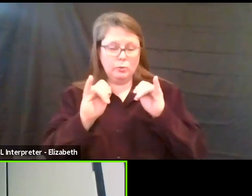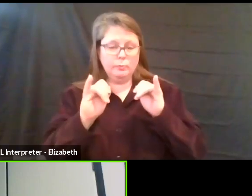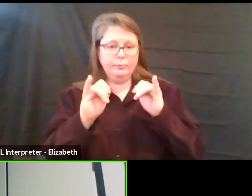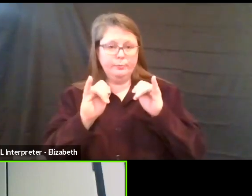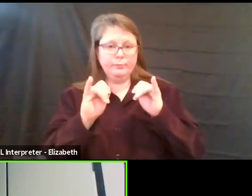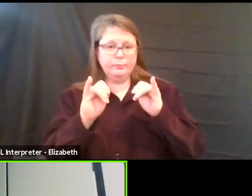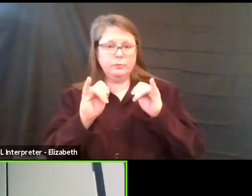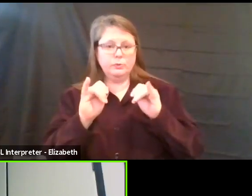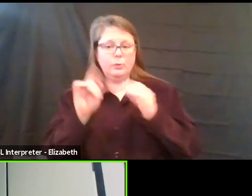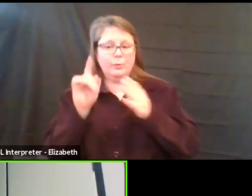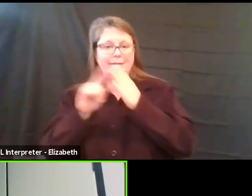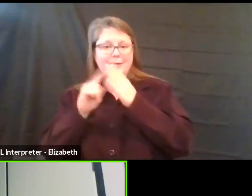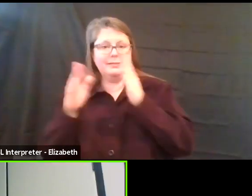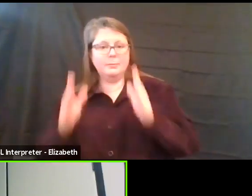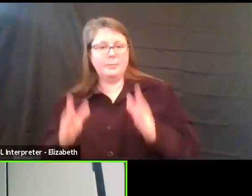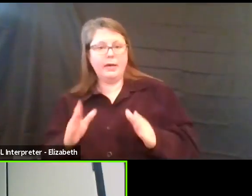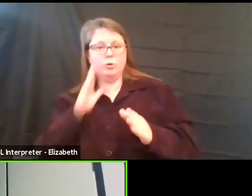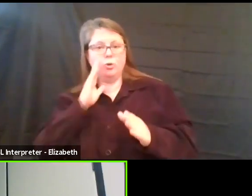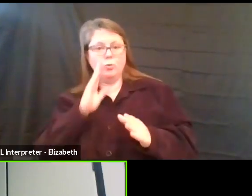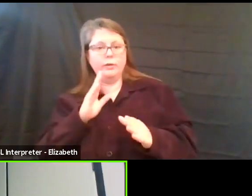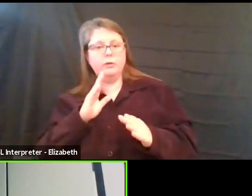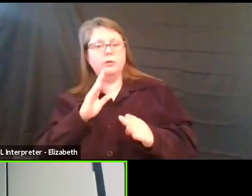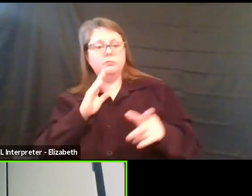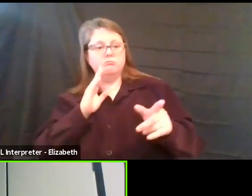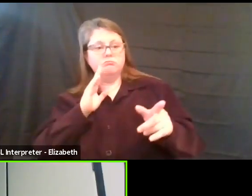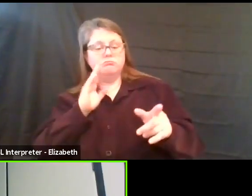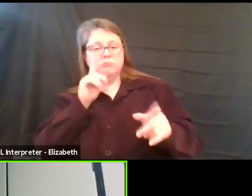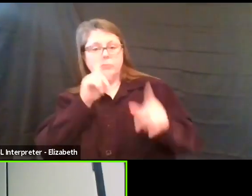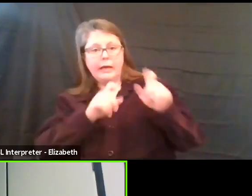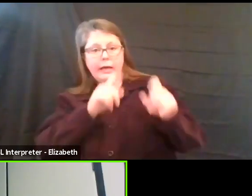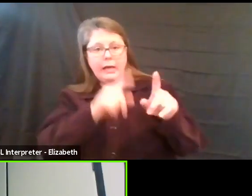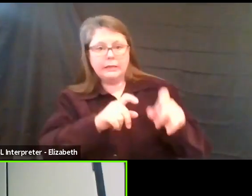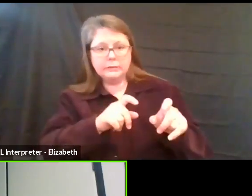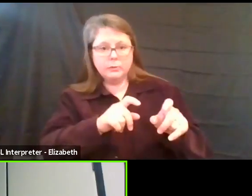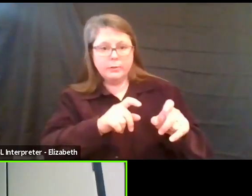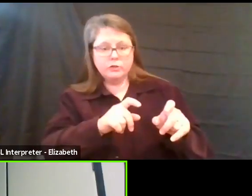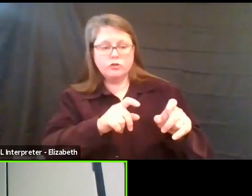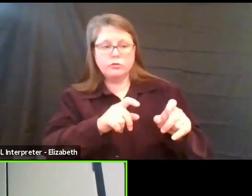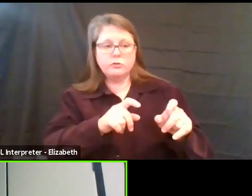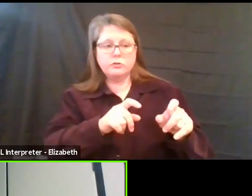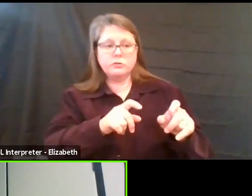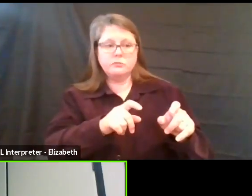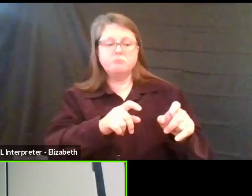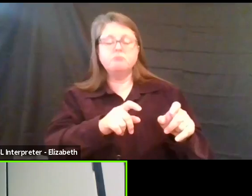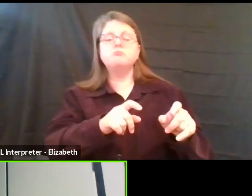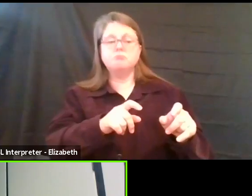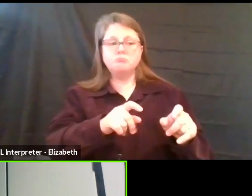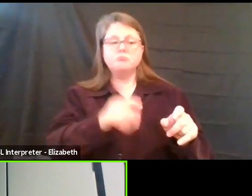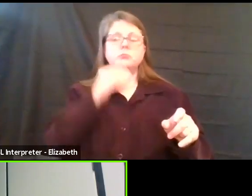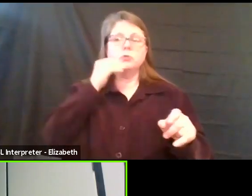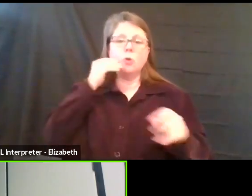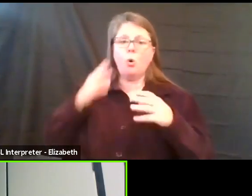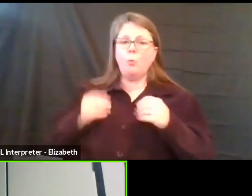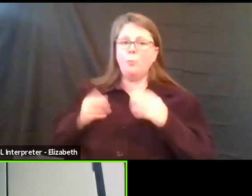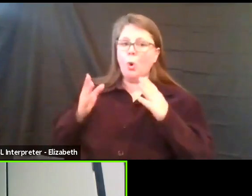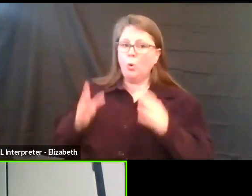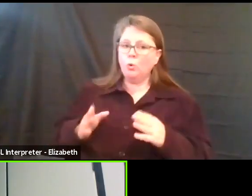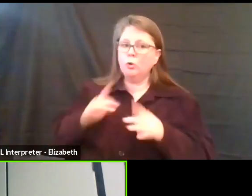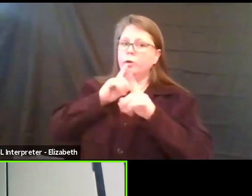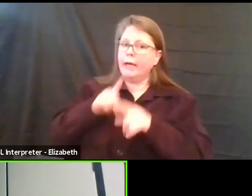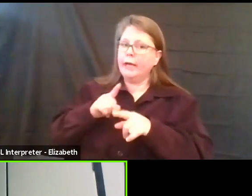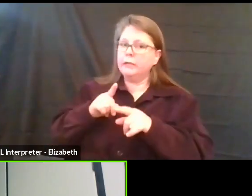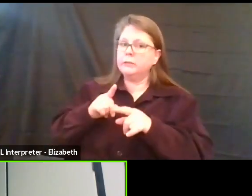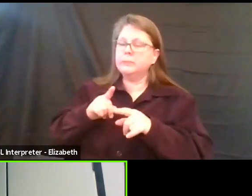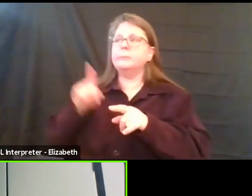homeowner questions, and then that information gets uploaded into our processing system.